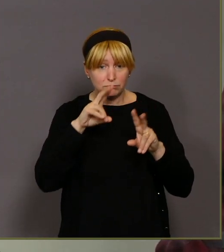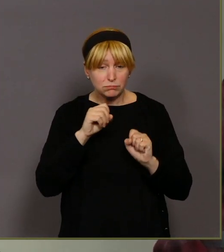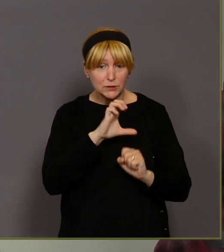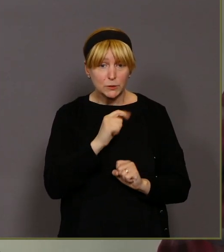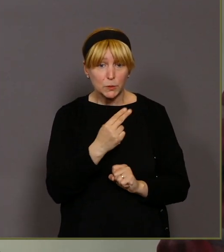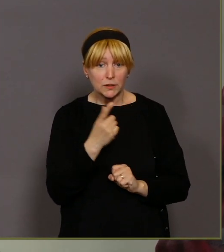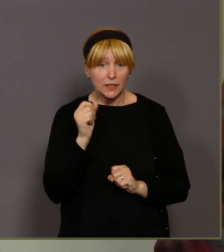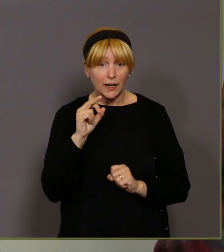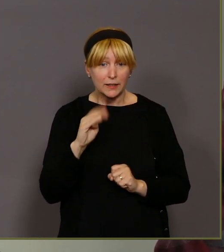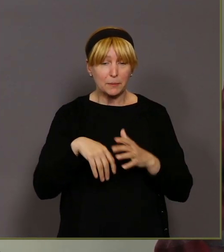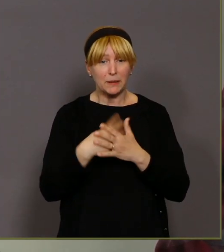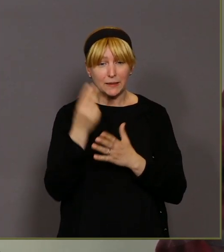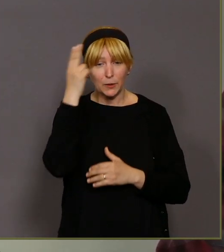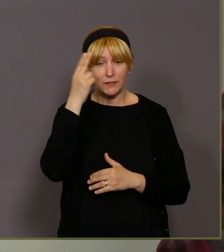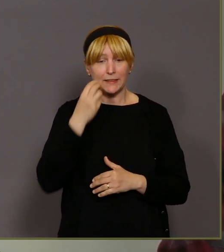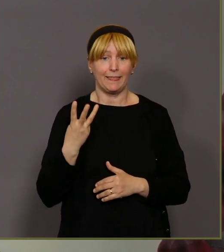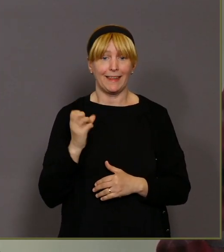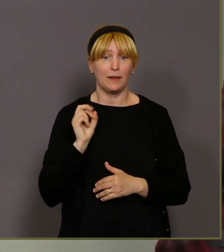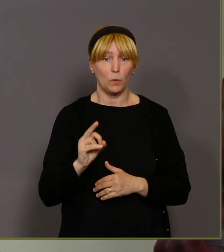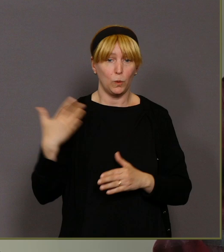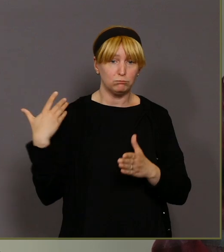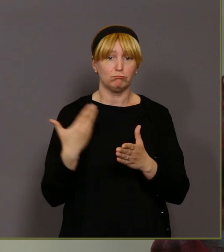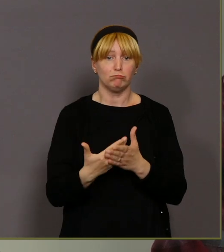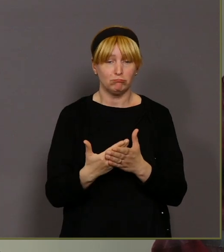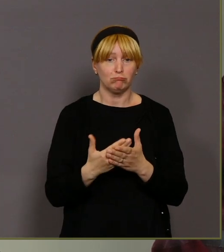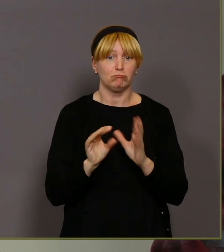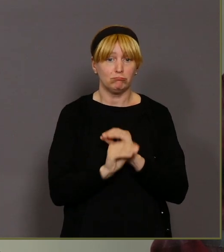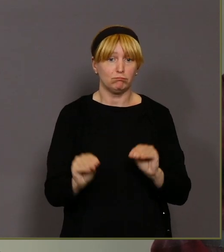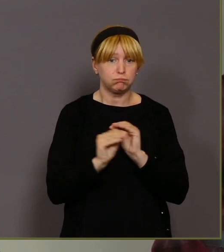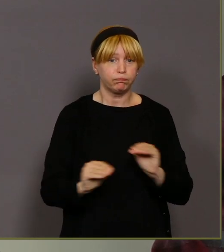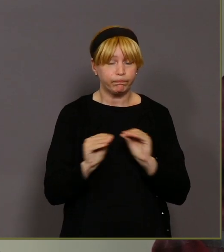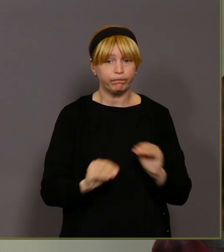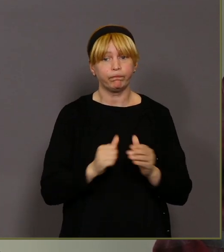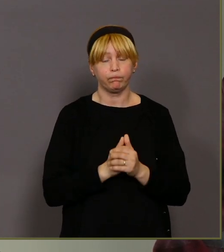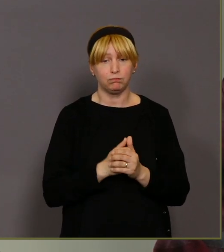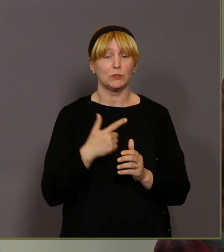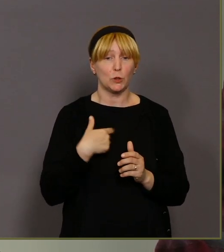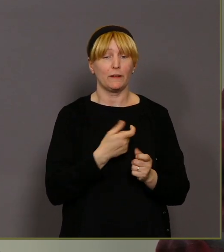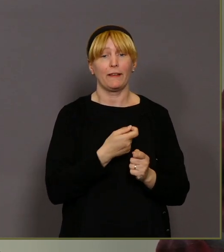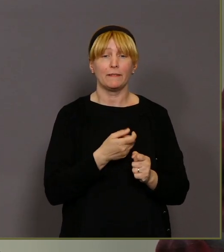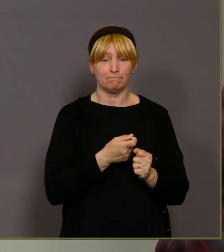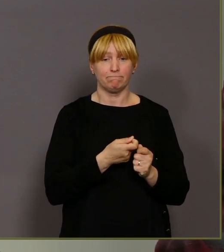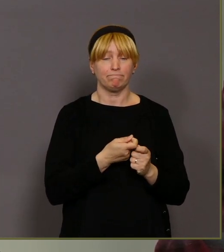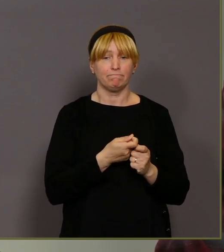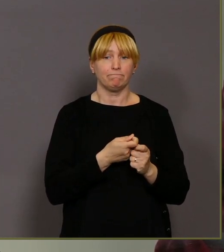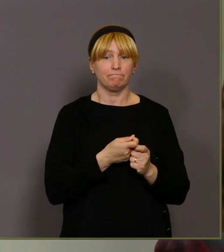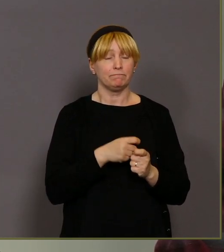Stuttgart Media University, and I'm also director of the